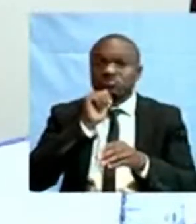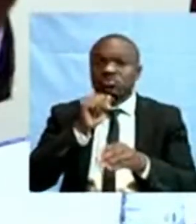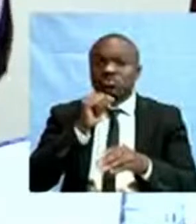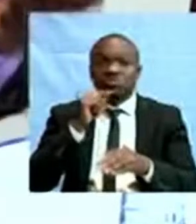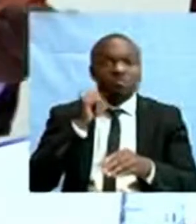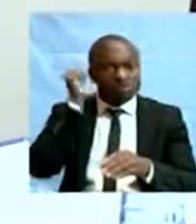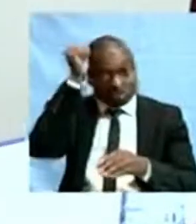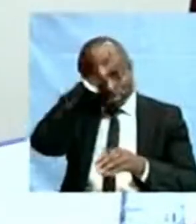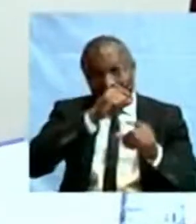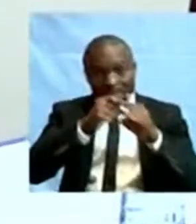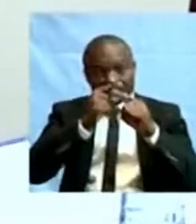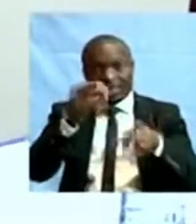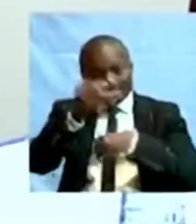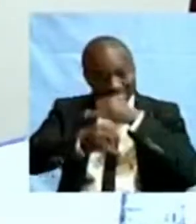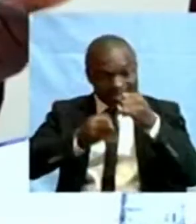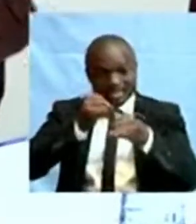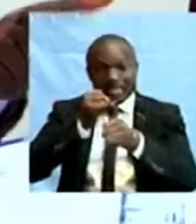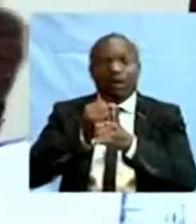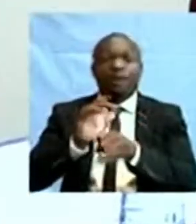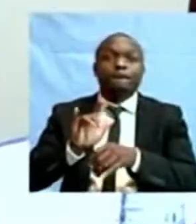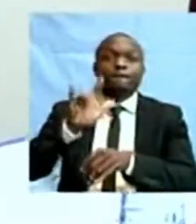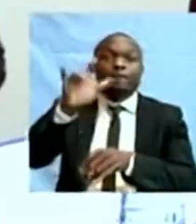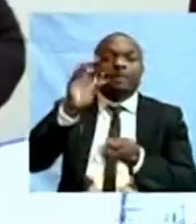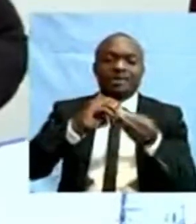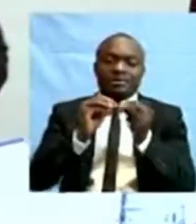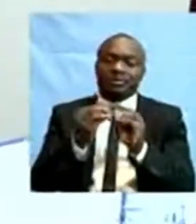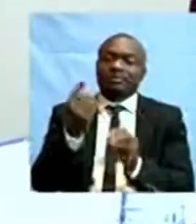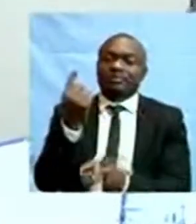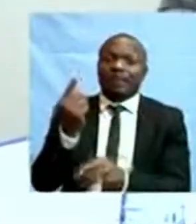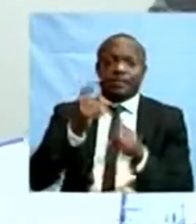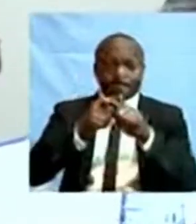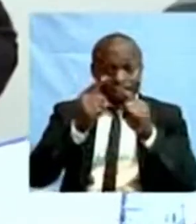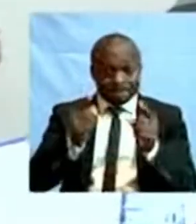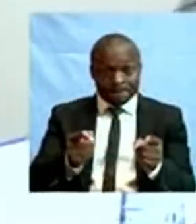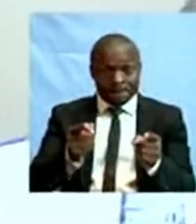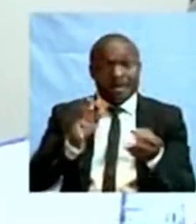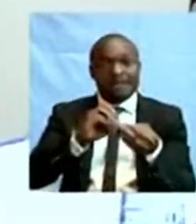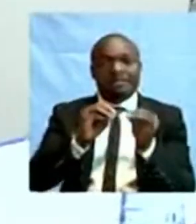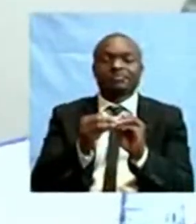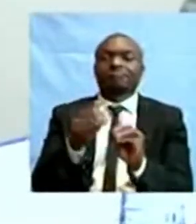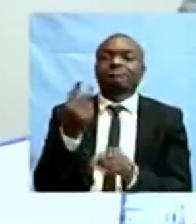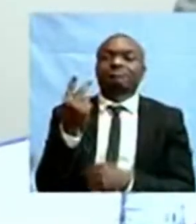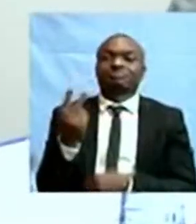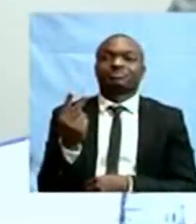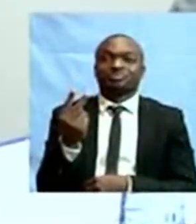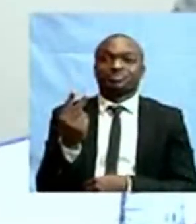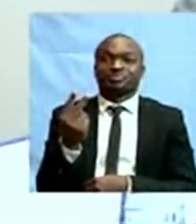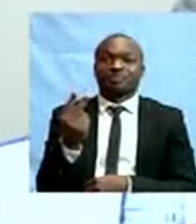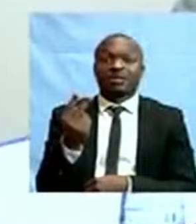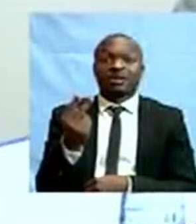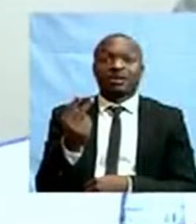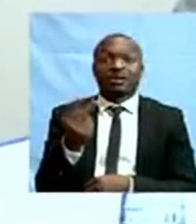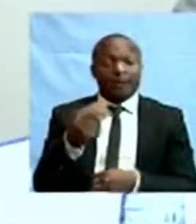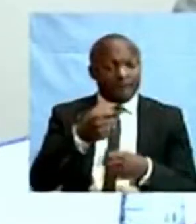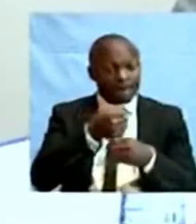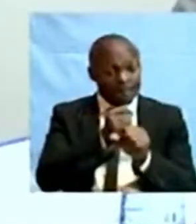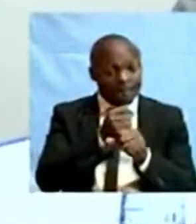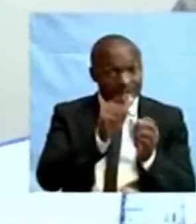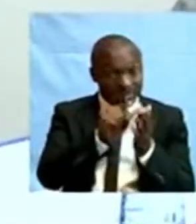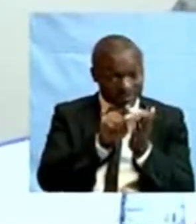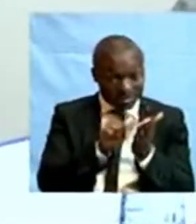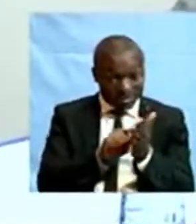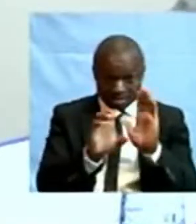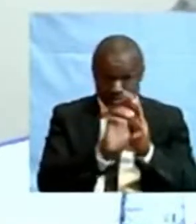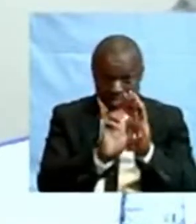but international aviation. That's number one. But also number two, by reinforcing, for example, the Civil